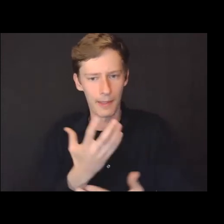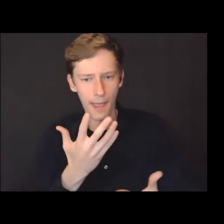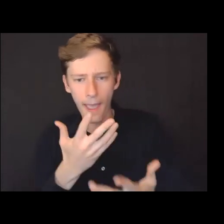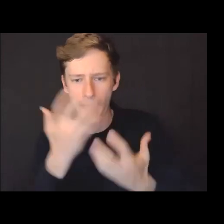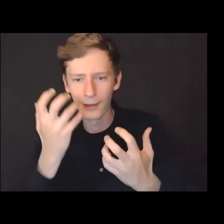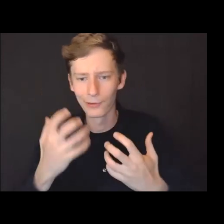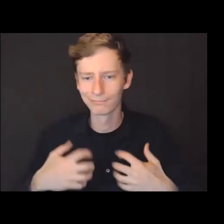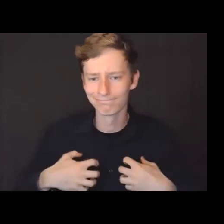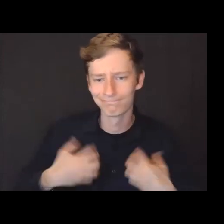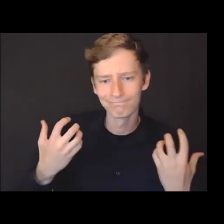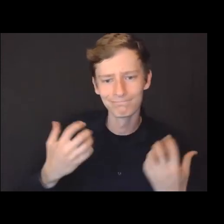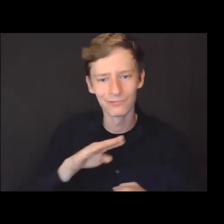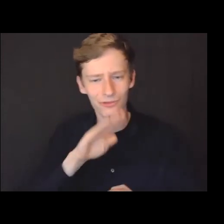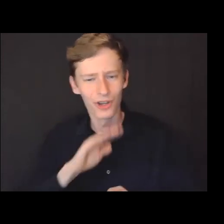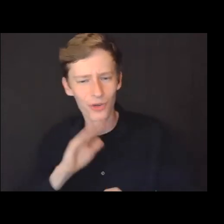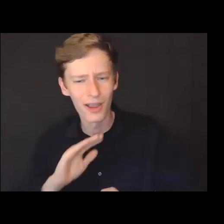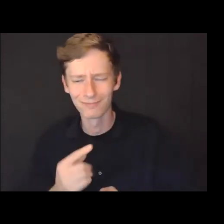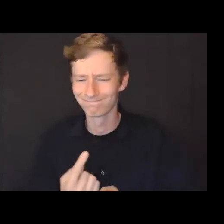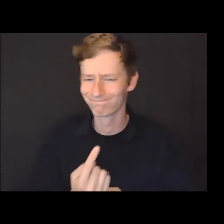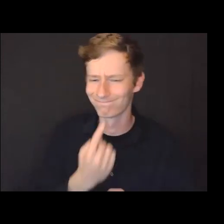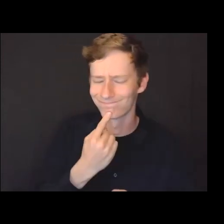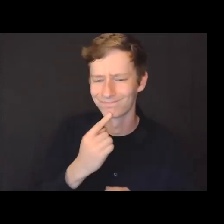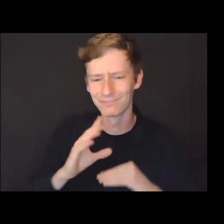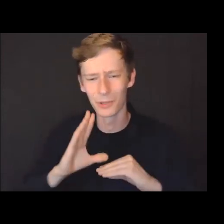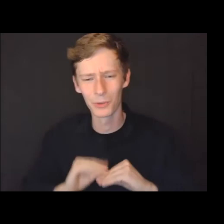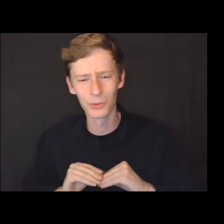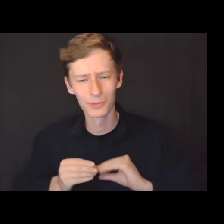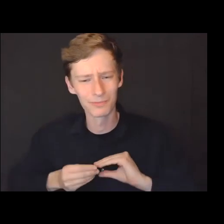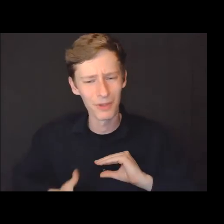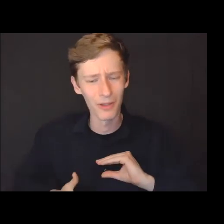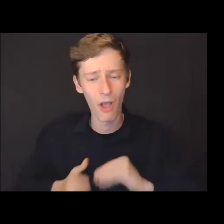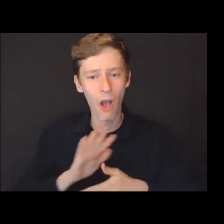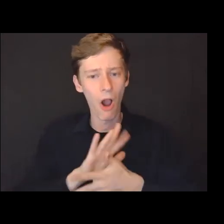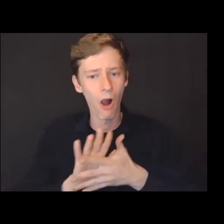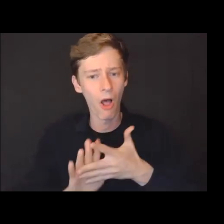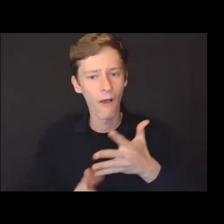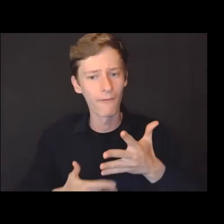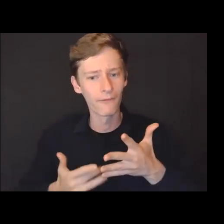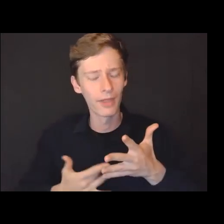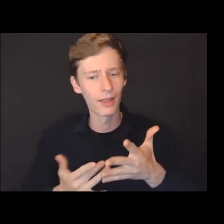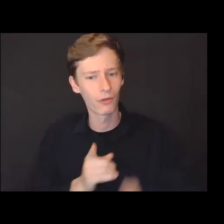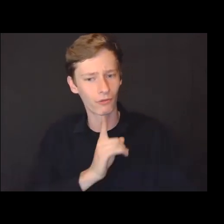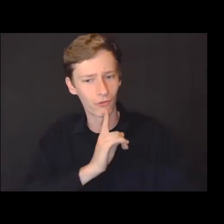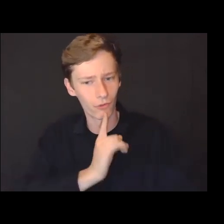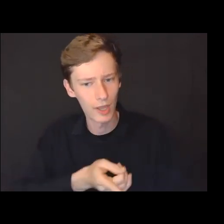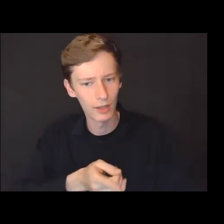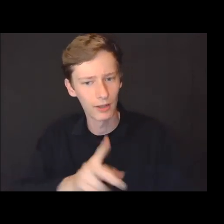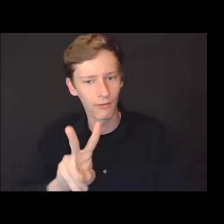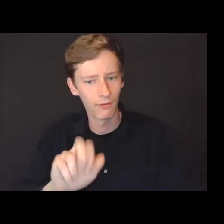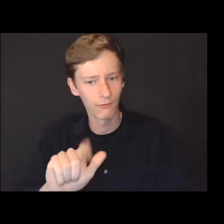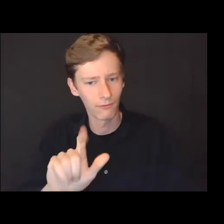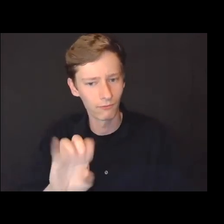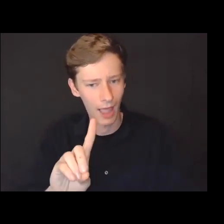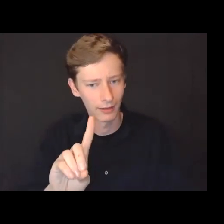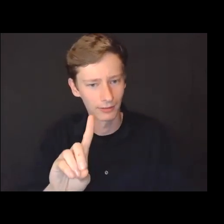frustration, the disappointment, the everything you're feeling, y'all, is valid. And it is okay to want to be with community, to know